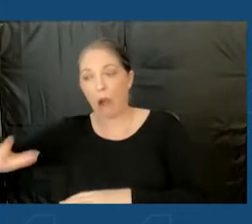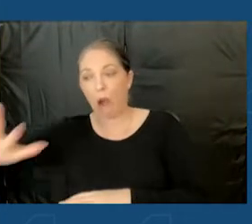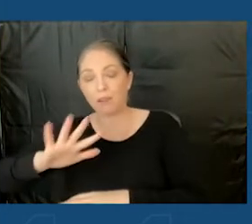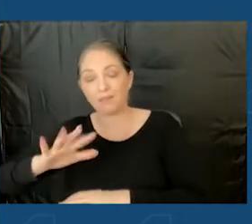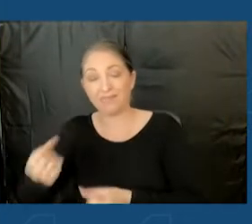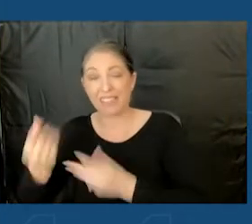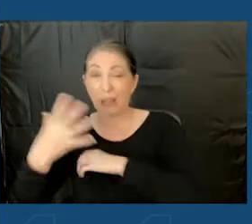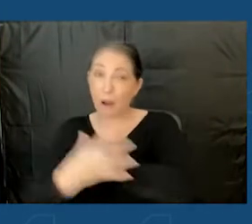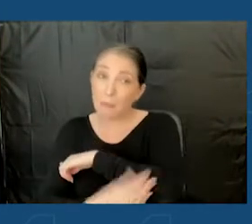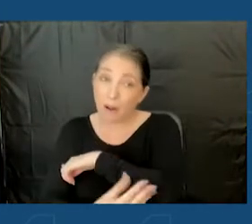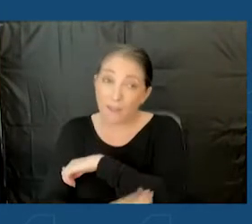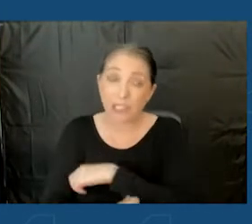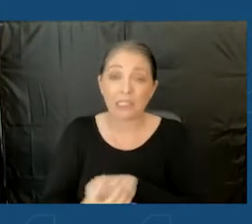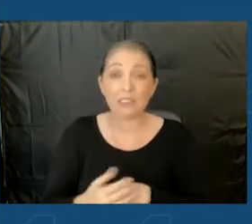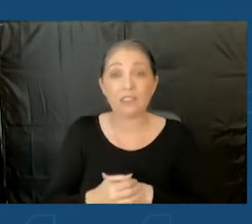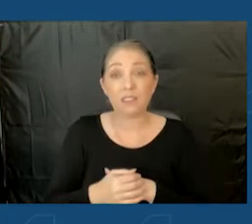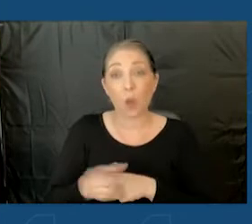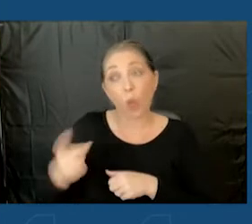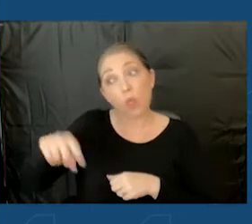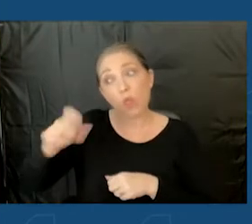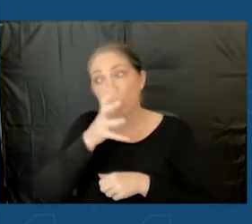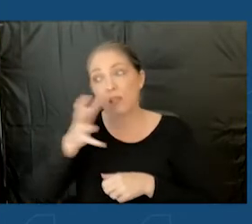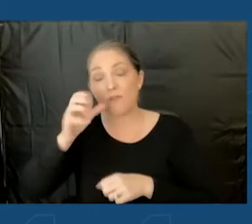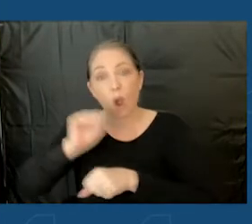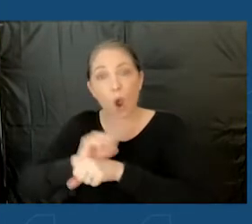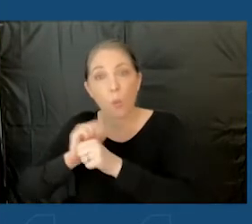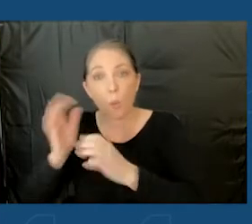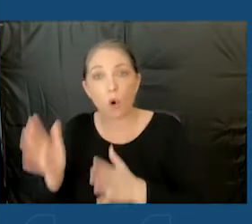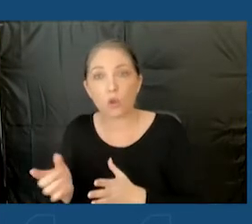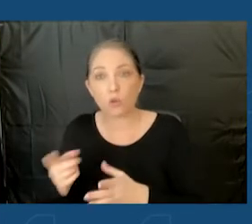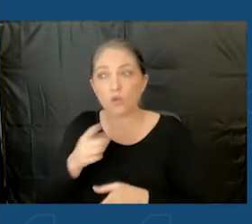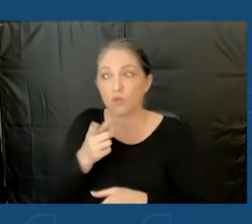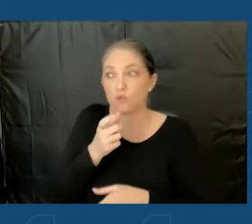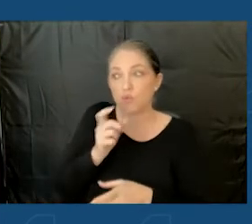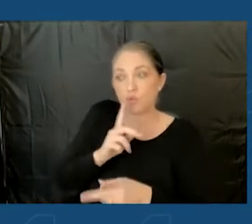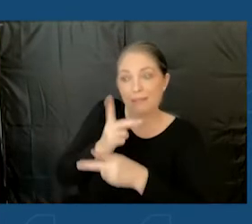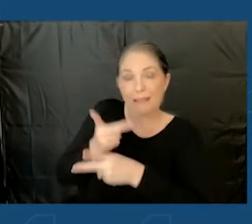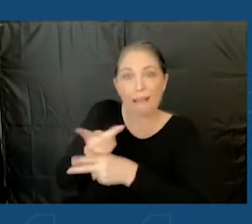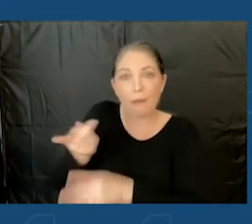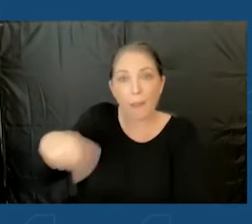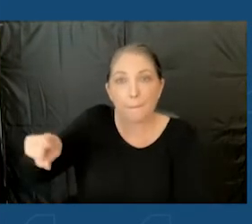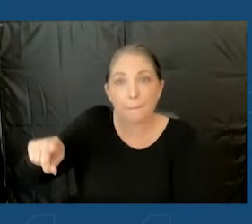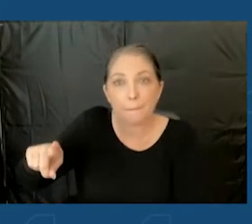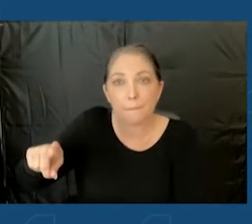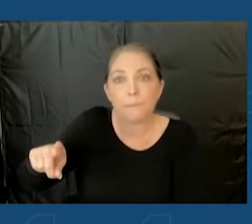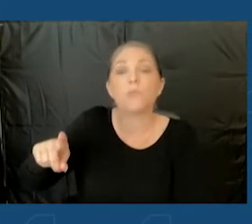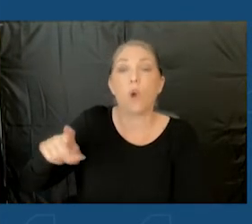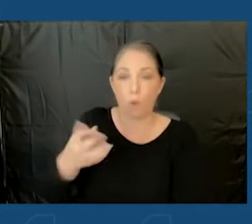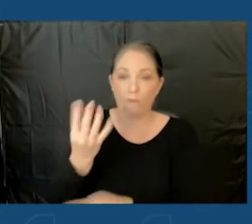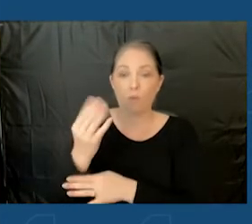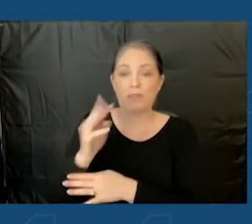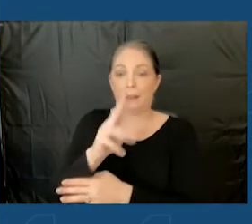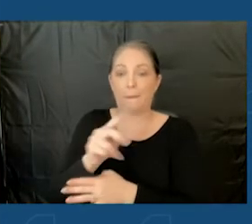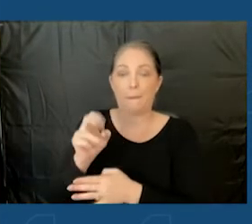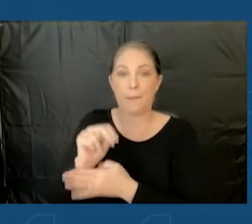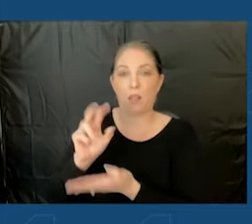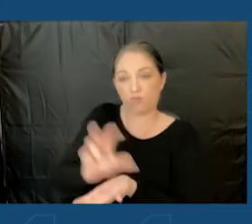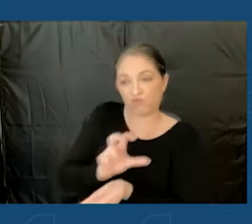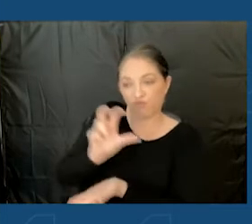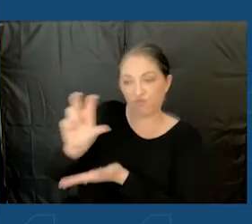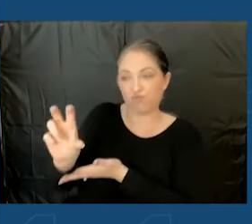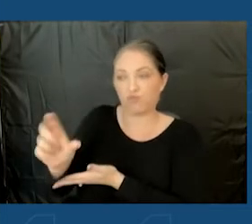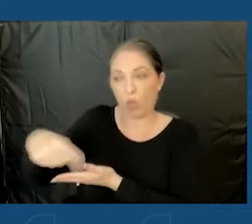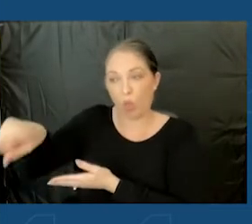for those farm workers who come, who's taking care of them? So we put over almost $14 million into those centers where we can provide child